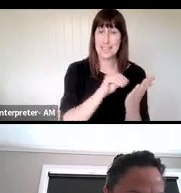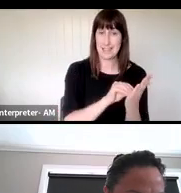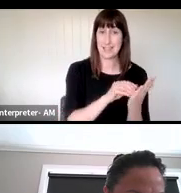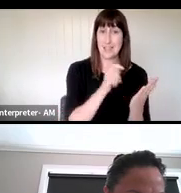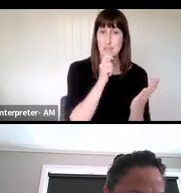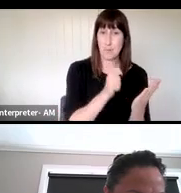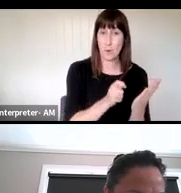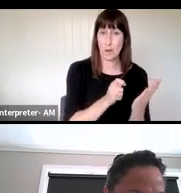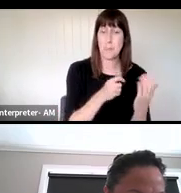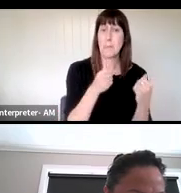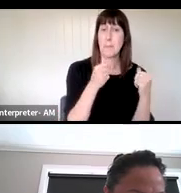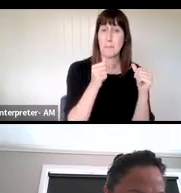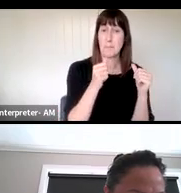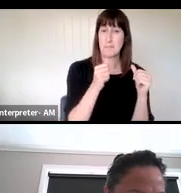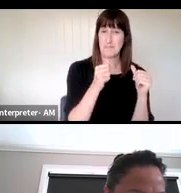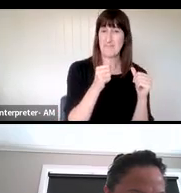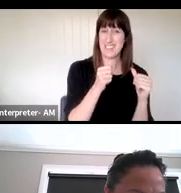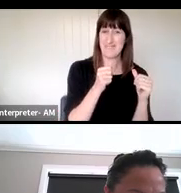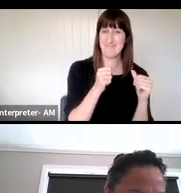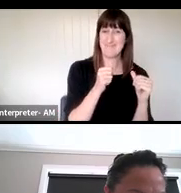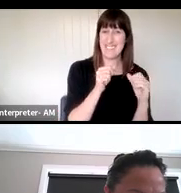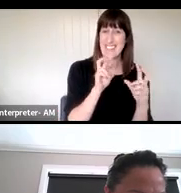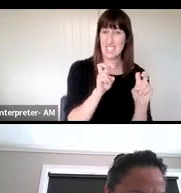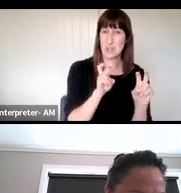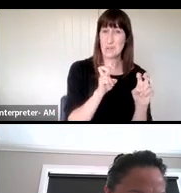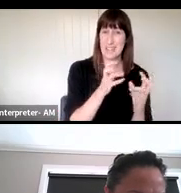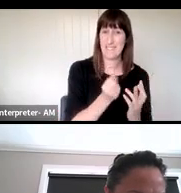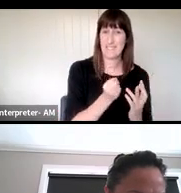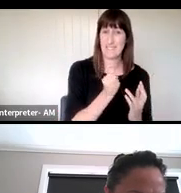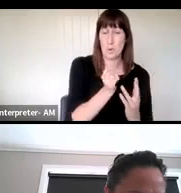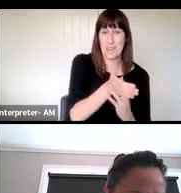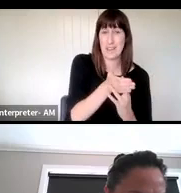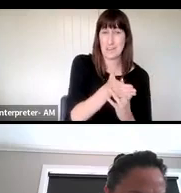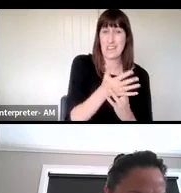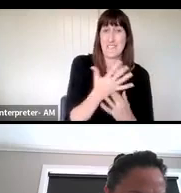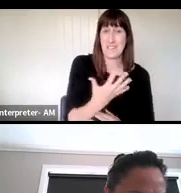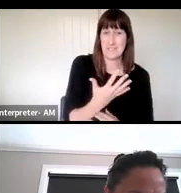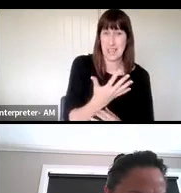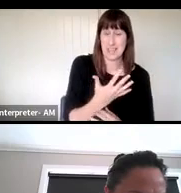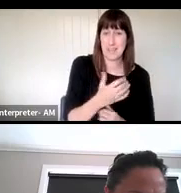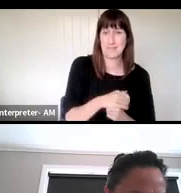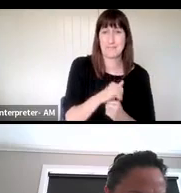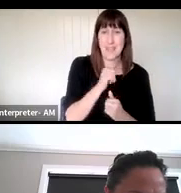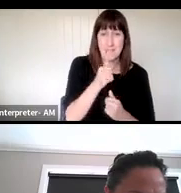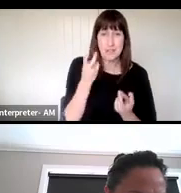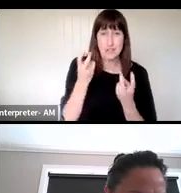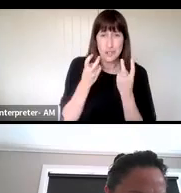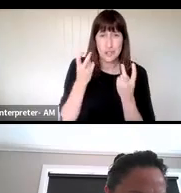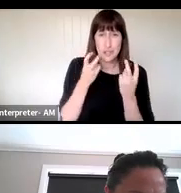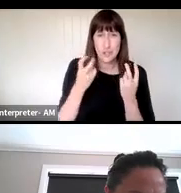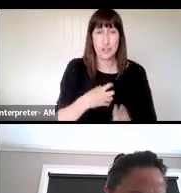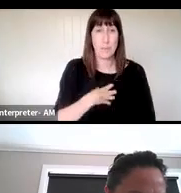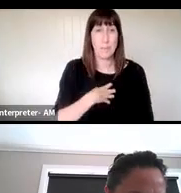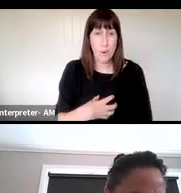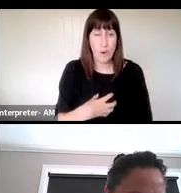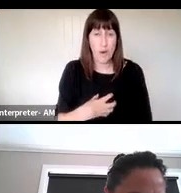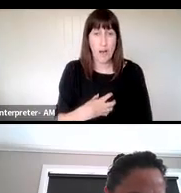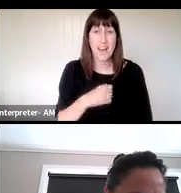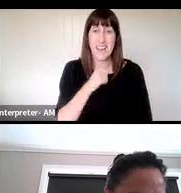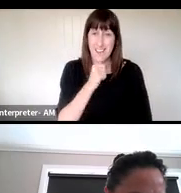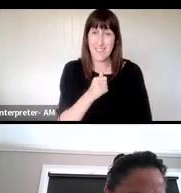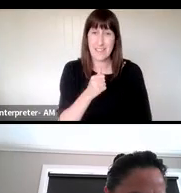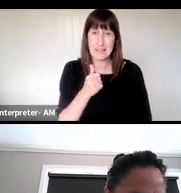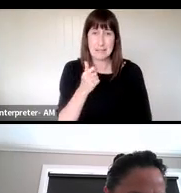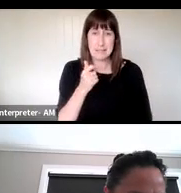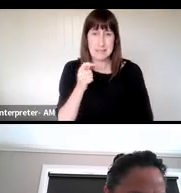having accessibility issues. And I think if I was searched even more carefully, or quite possibly I searched more